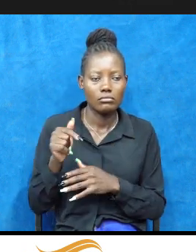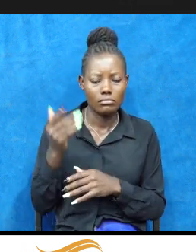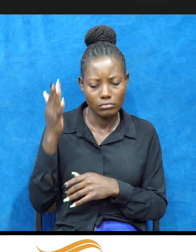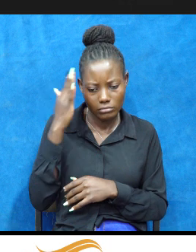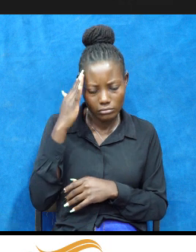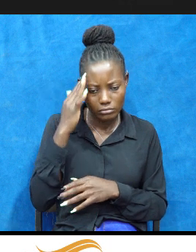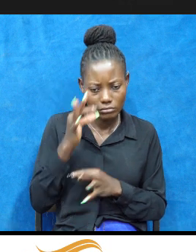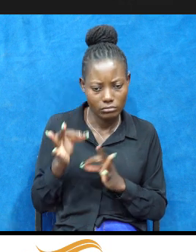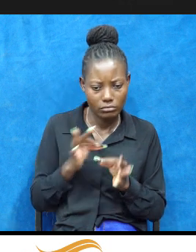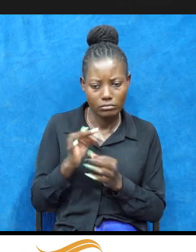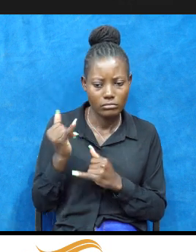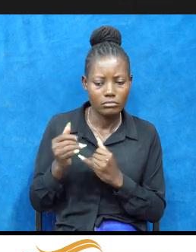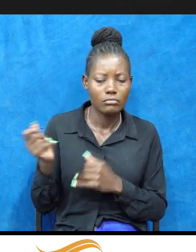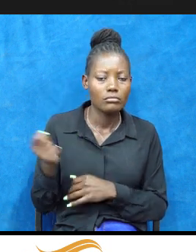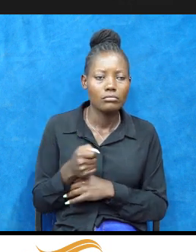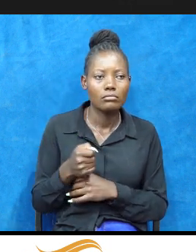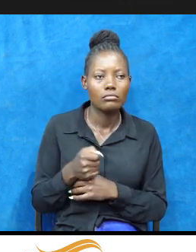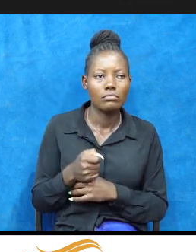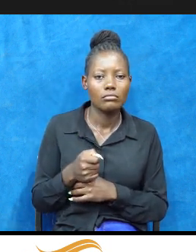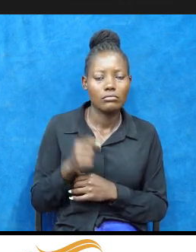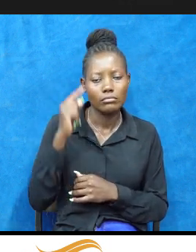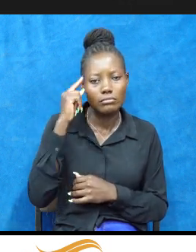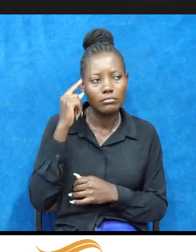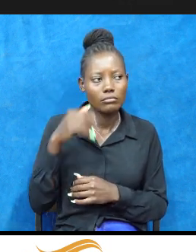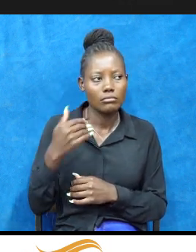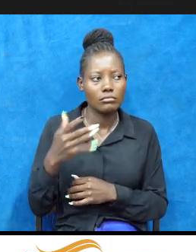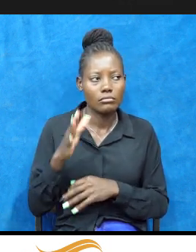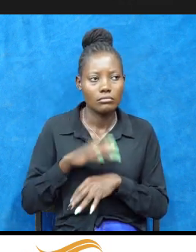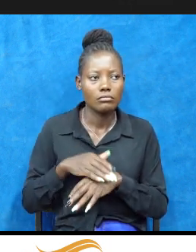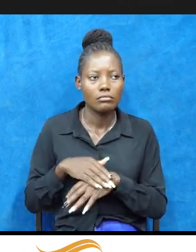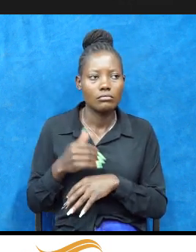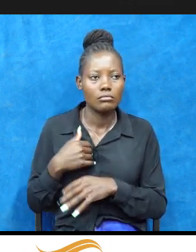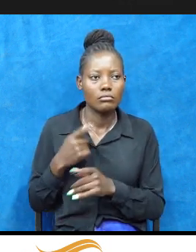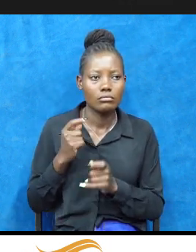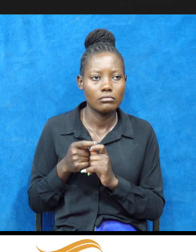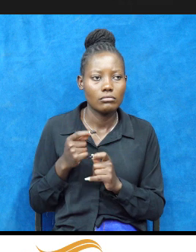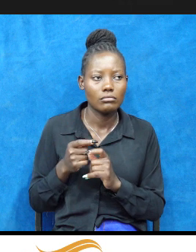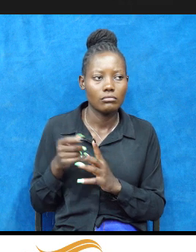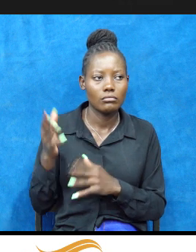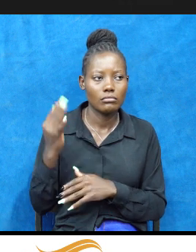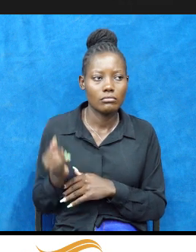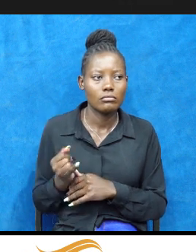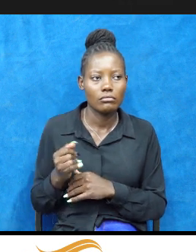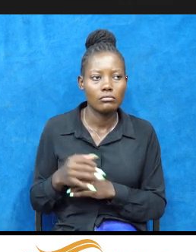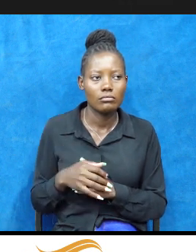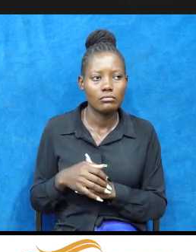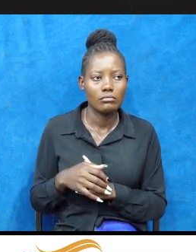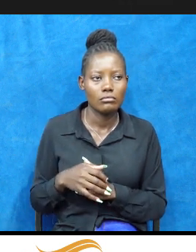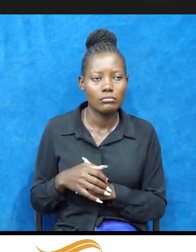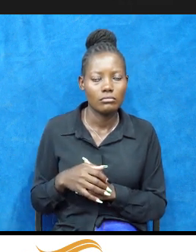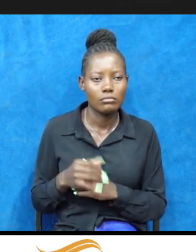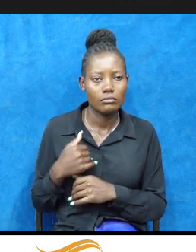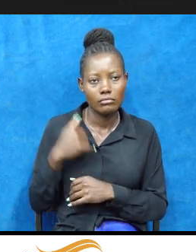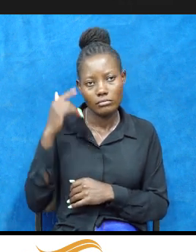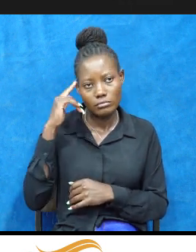don't specifically in the last month have that, but I think it's always appropriate to have a test that you like, that you're monitoring your